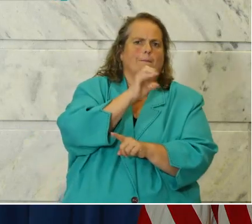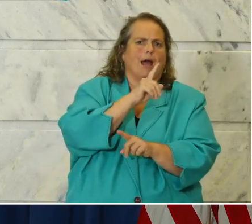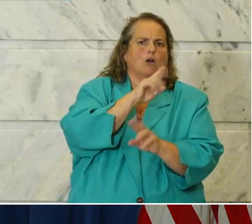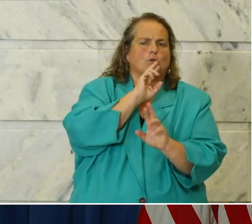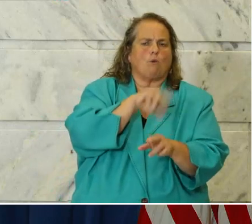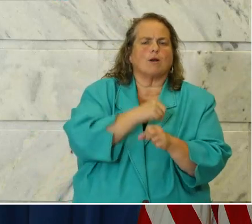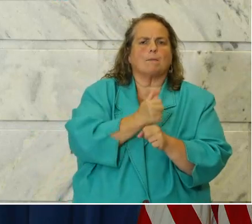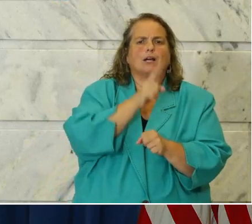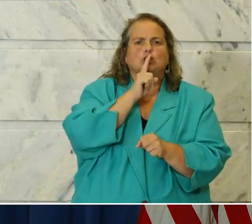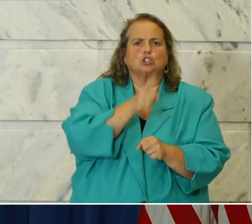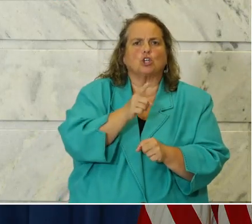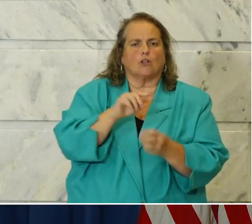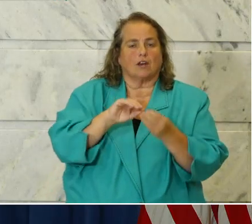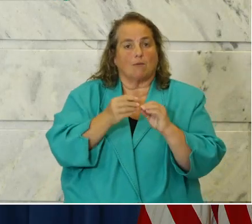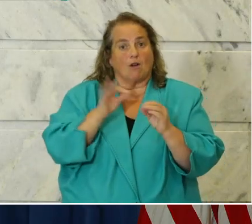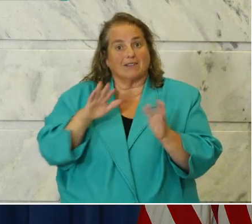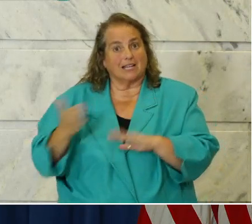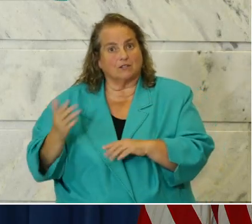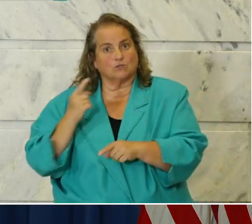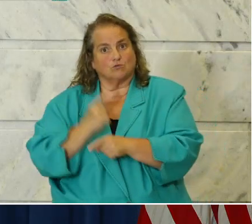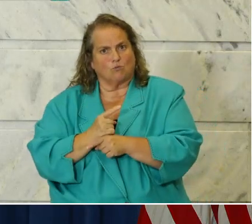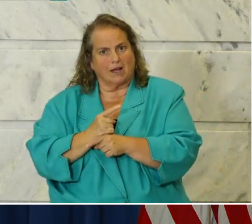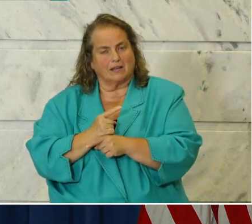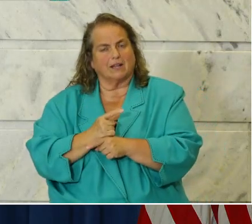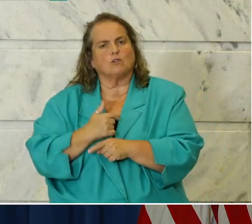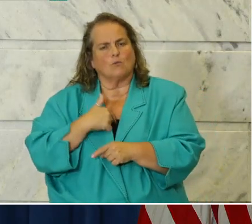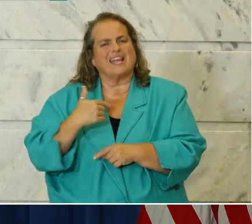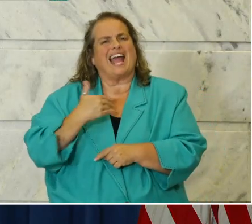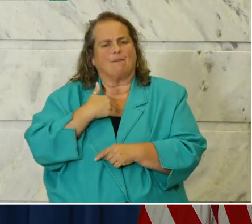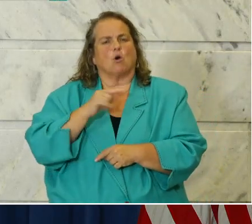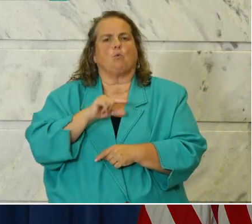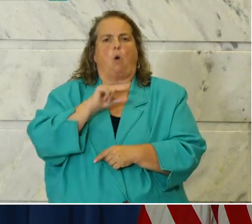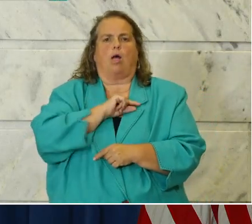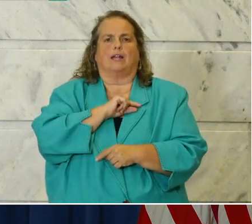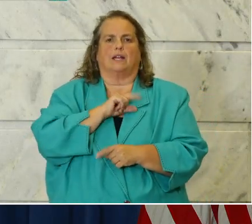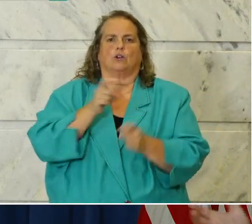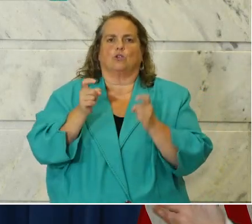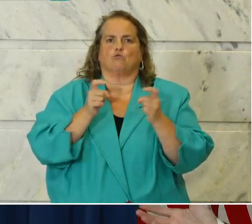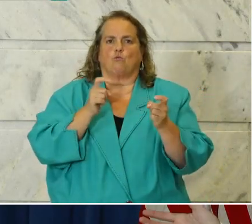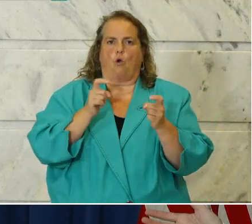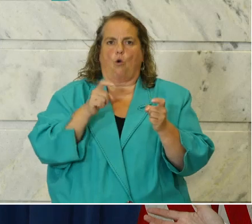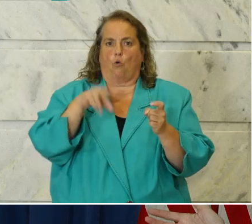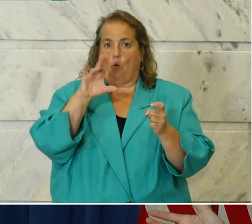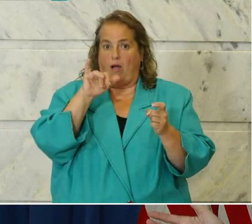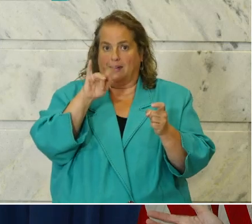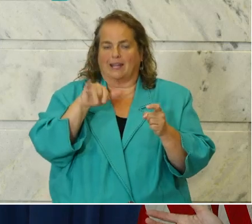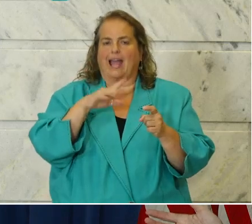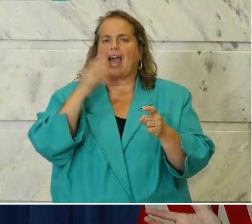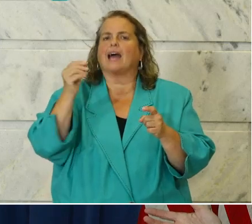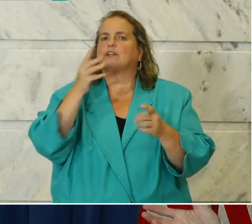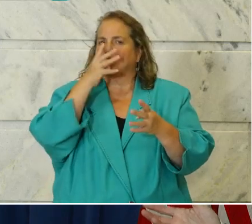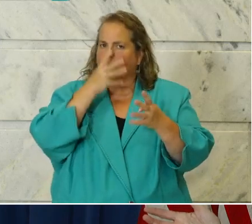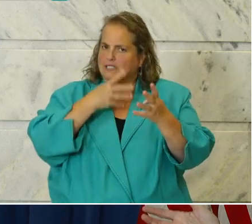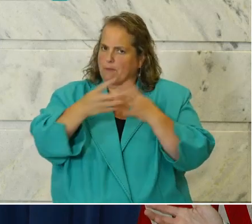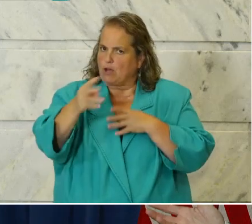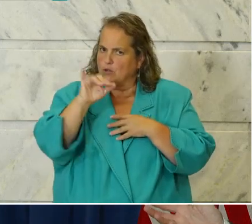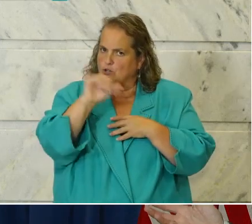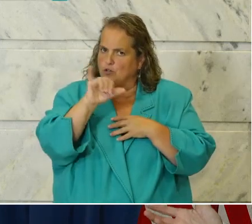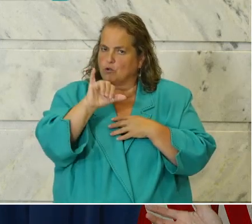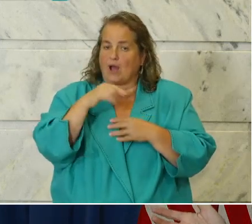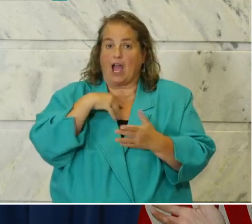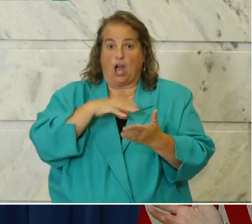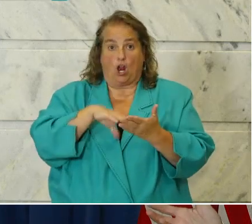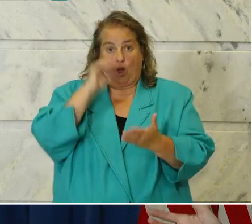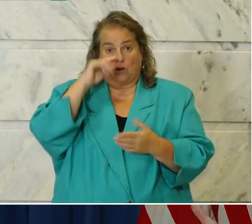of deaths and ensure they should be in there. So we have quality control, but we also have transparency. I mean, I learned about this